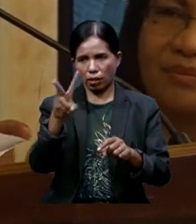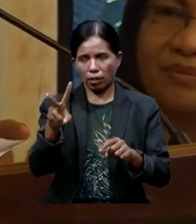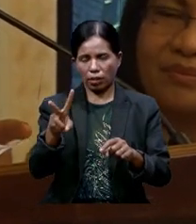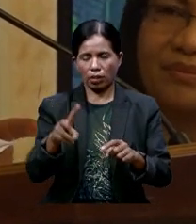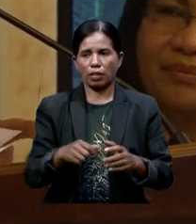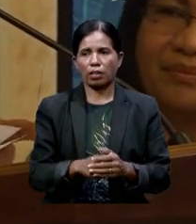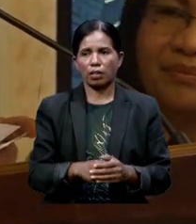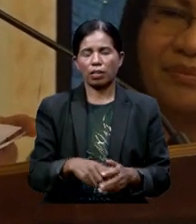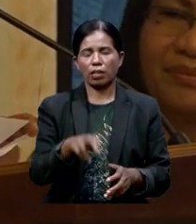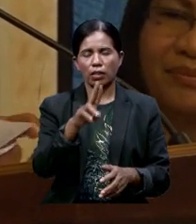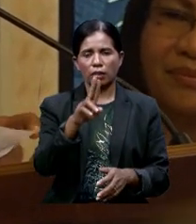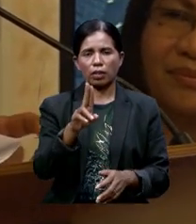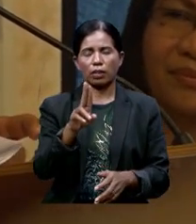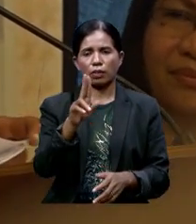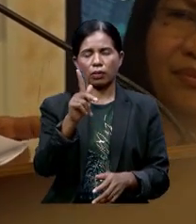Ukraine,